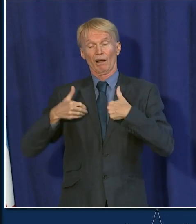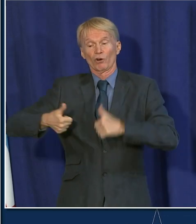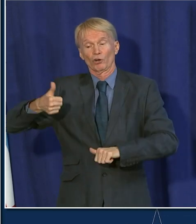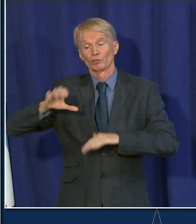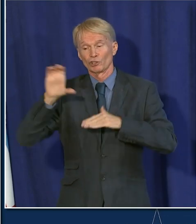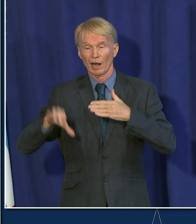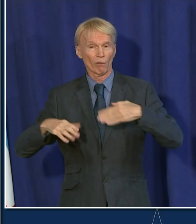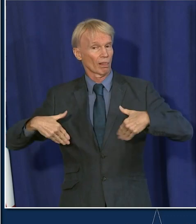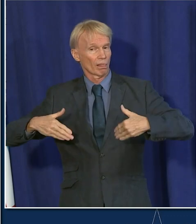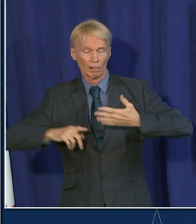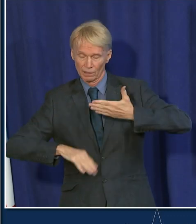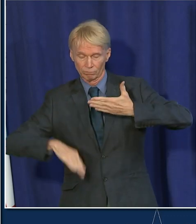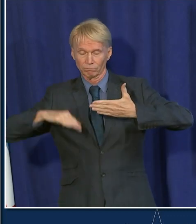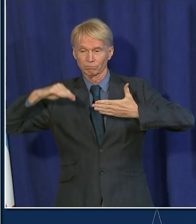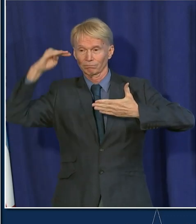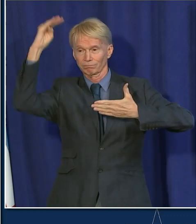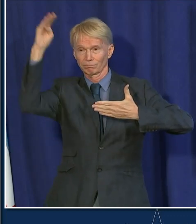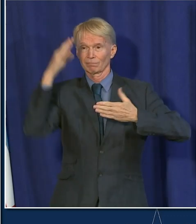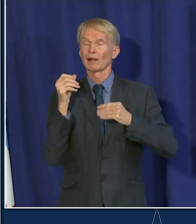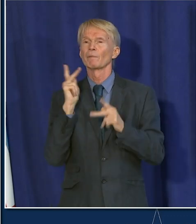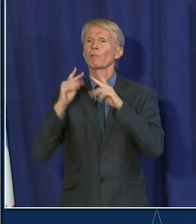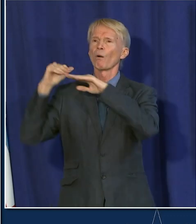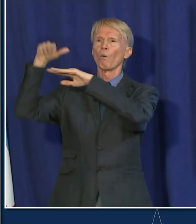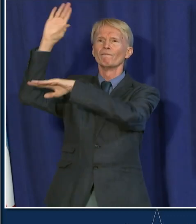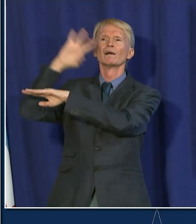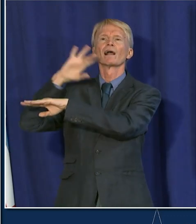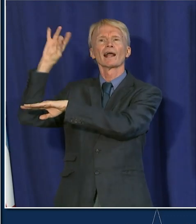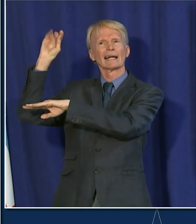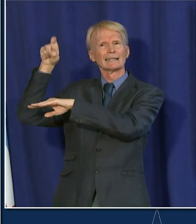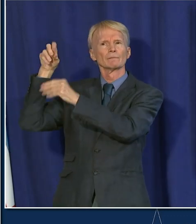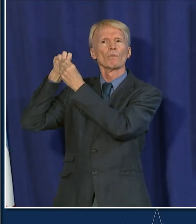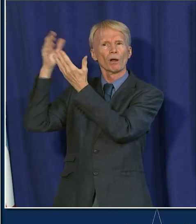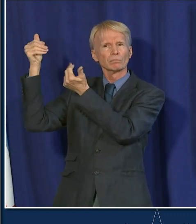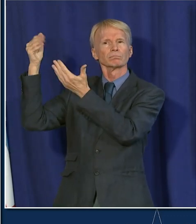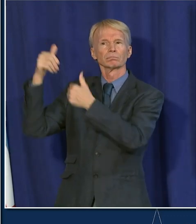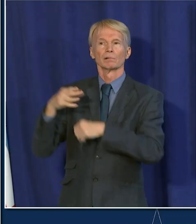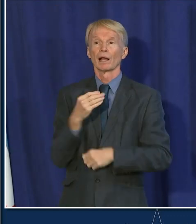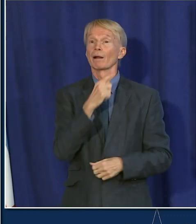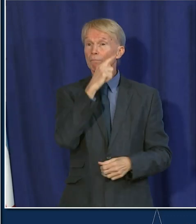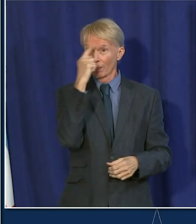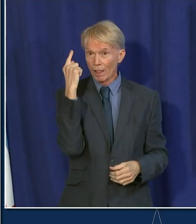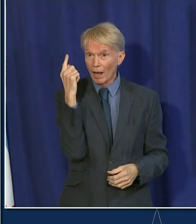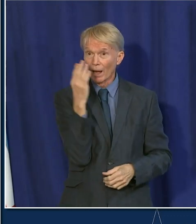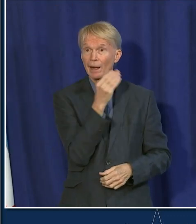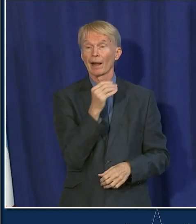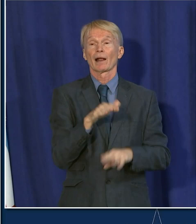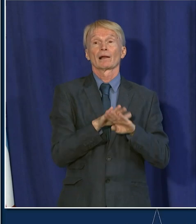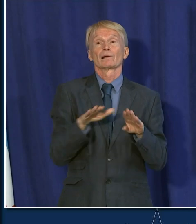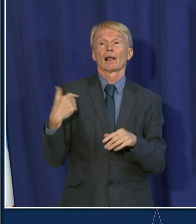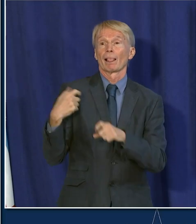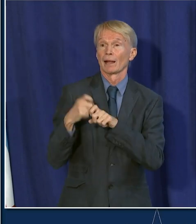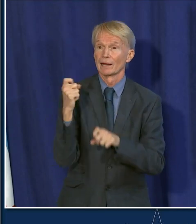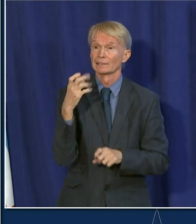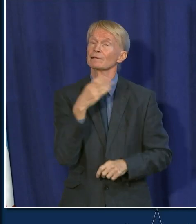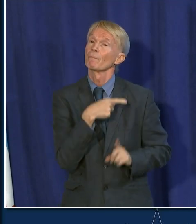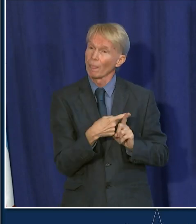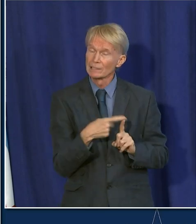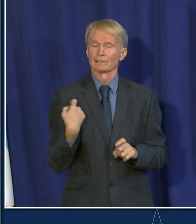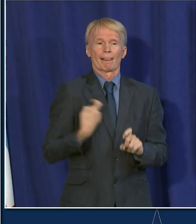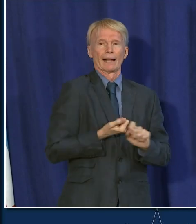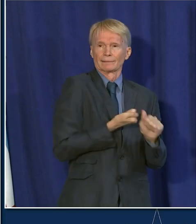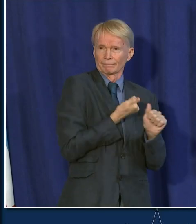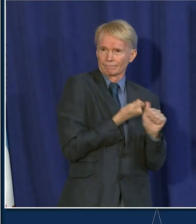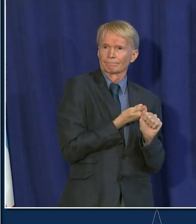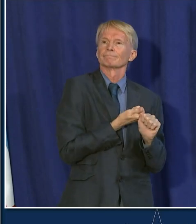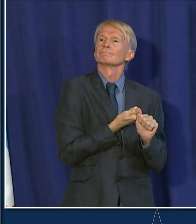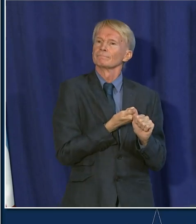and those over 80. And we're continuing to focus on vaccinating Black Latinx and Black non-Latinx and Latinx Chicagoans. You can see